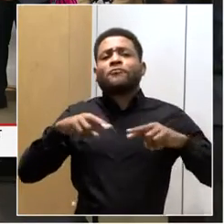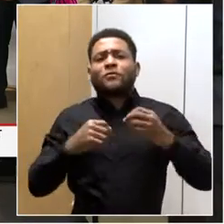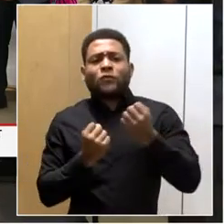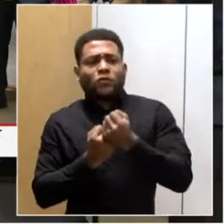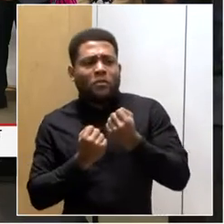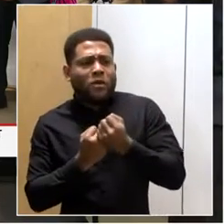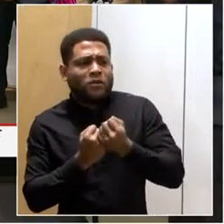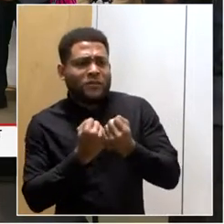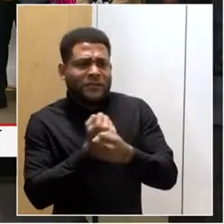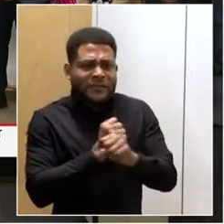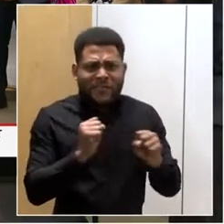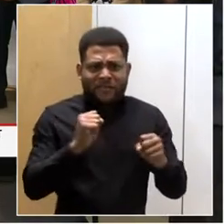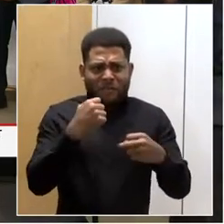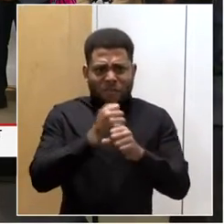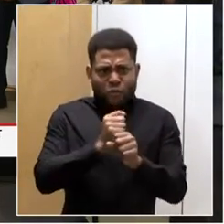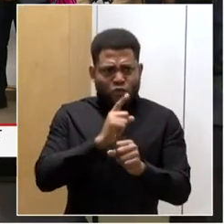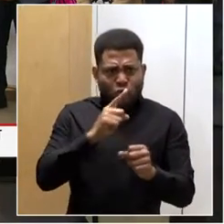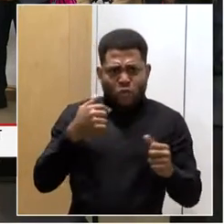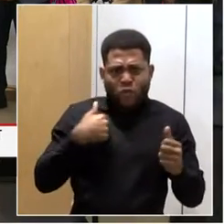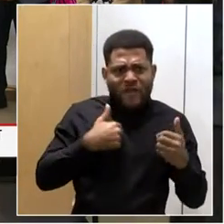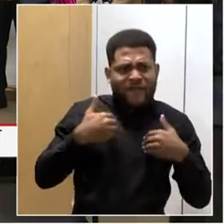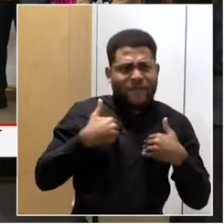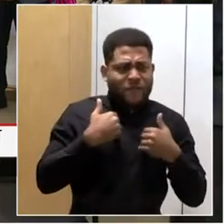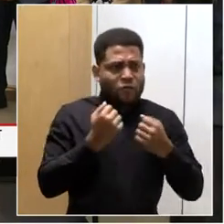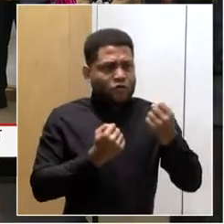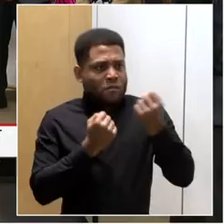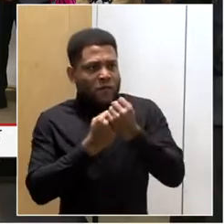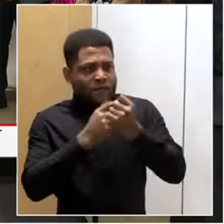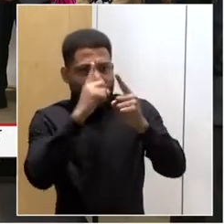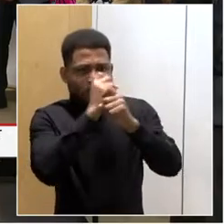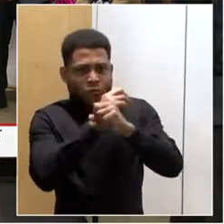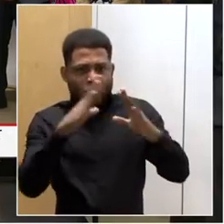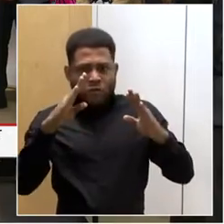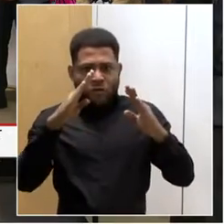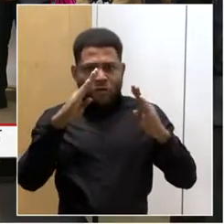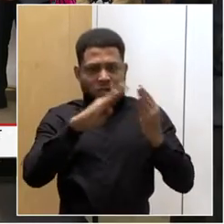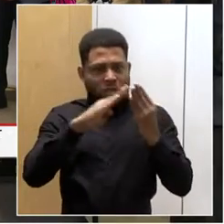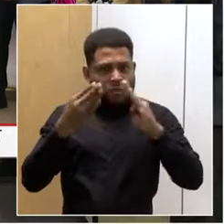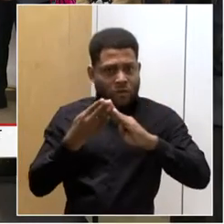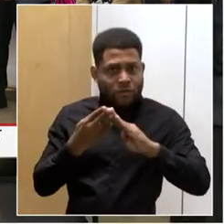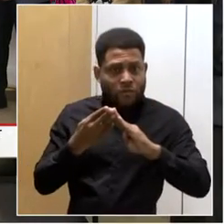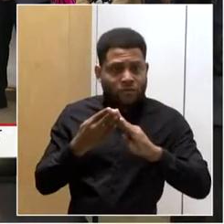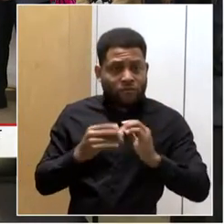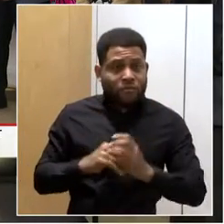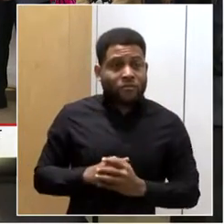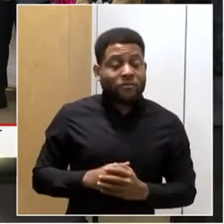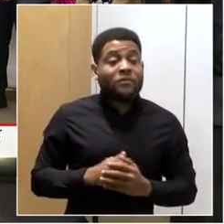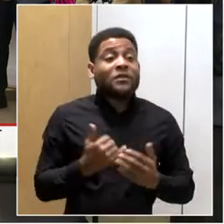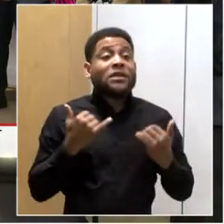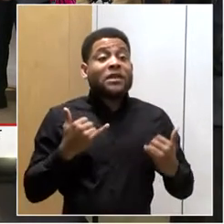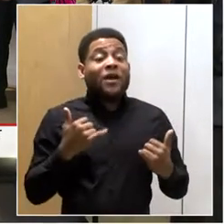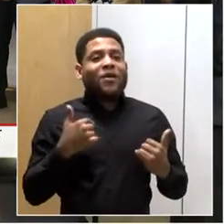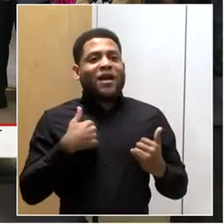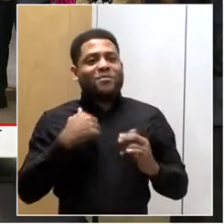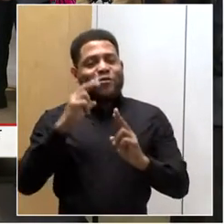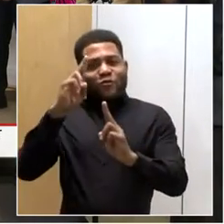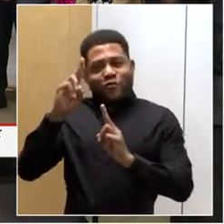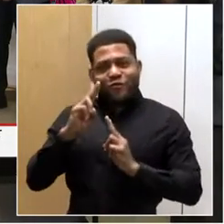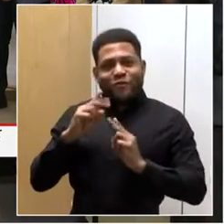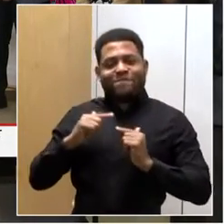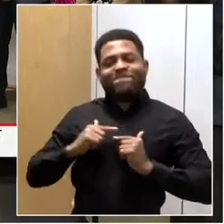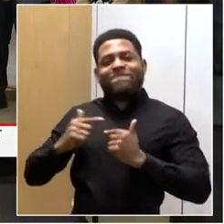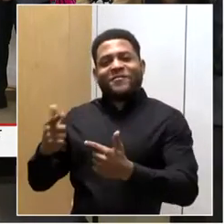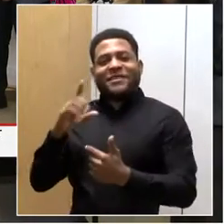to support the vision of programs like this. And now it's my honor to introduce